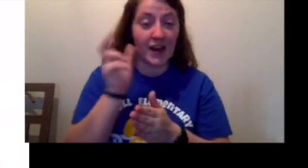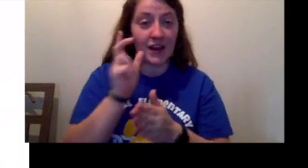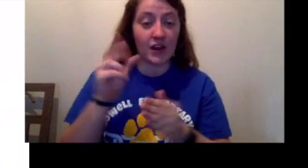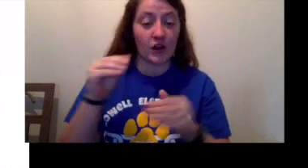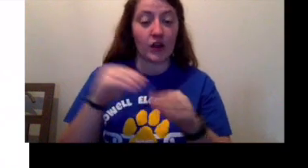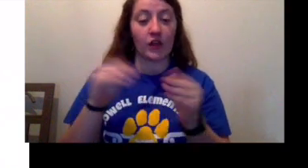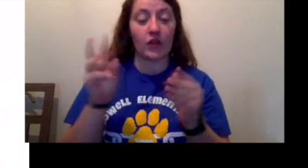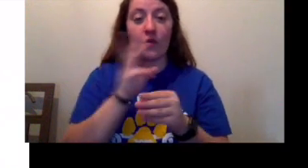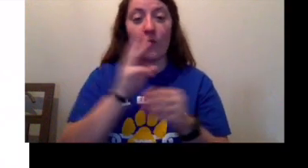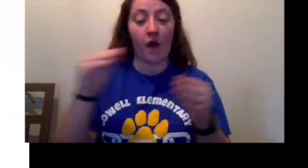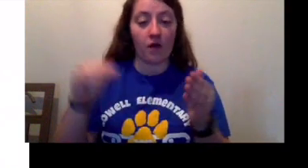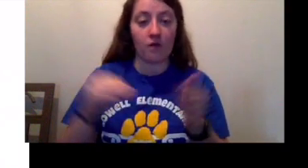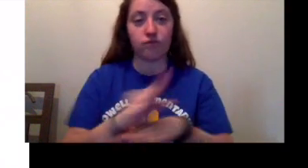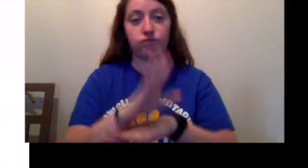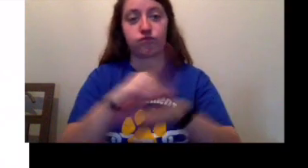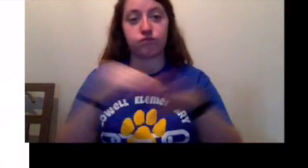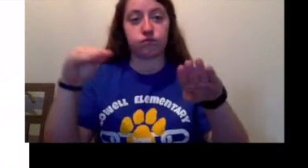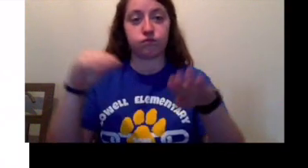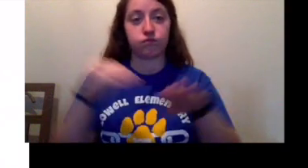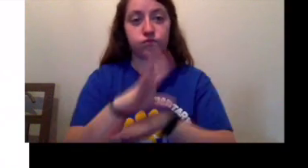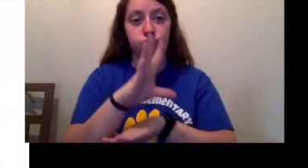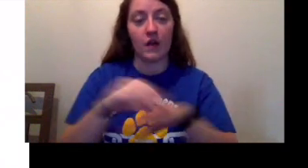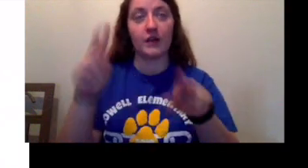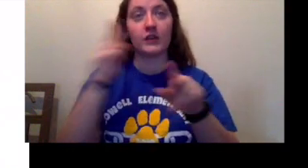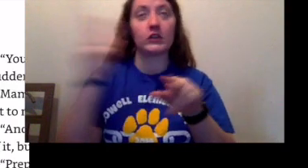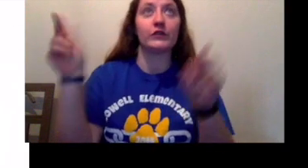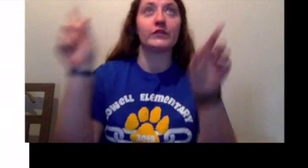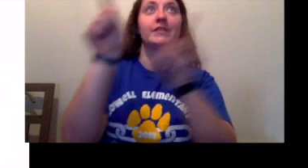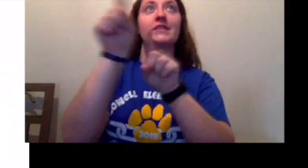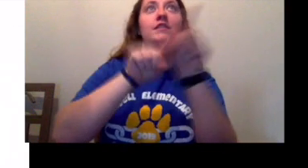sides, to see the stars from your place on the sea.